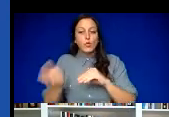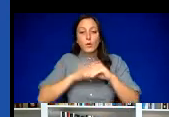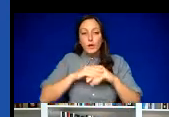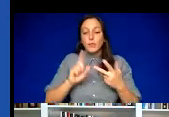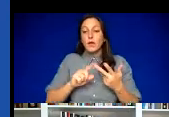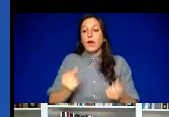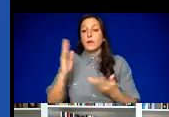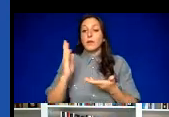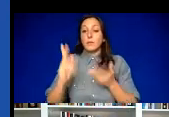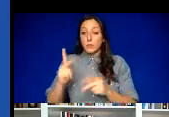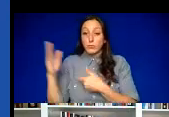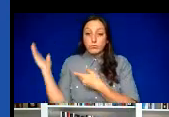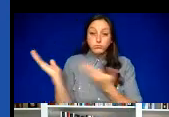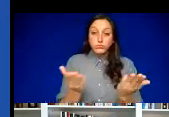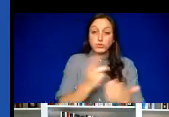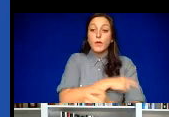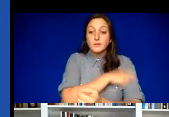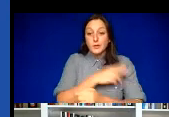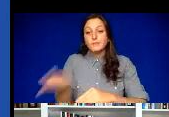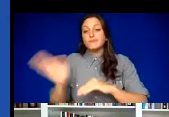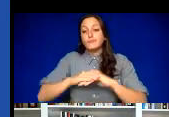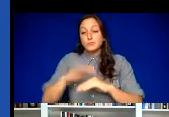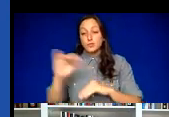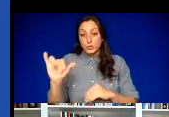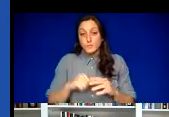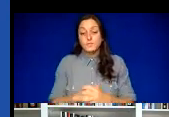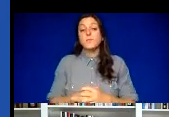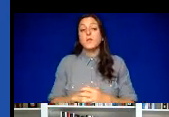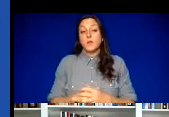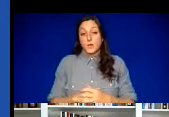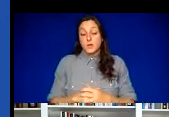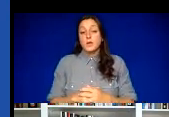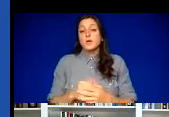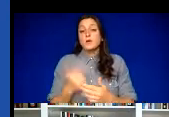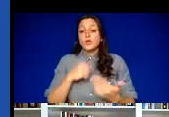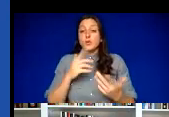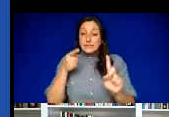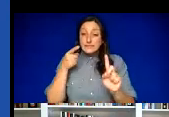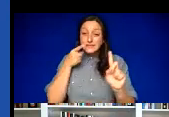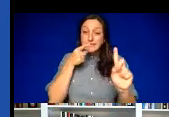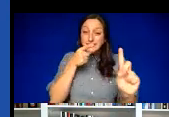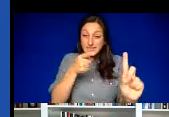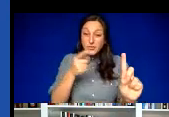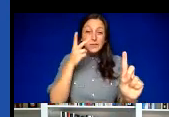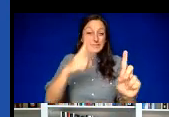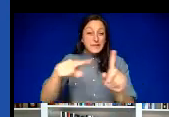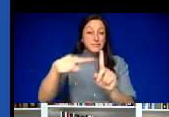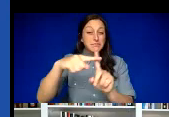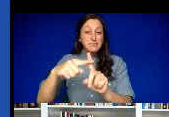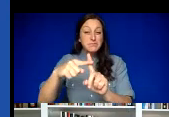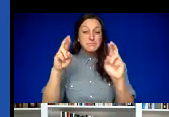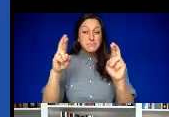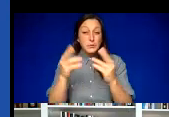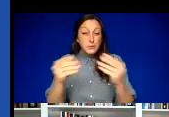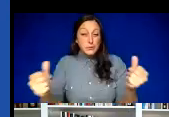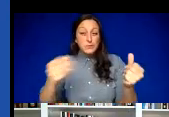are also going up. And so while we are moving towards the light at the end of the tunnel, as our